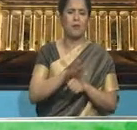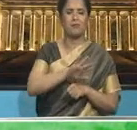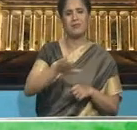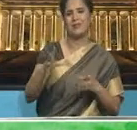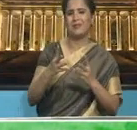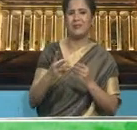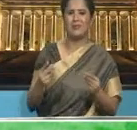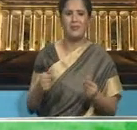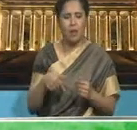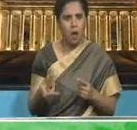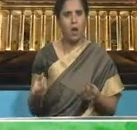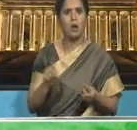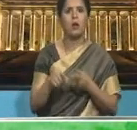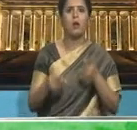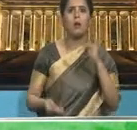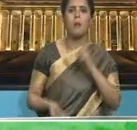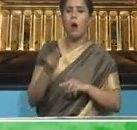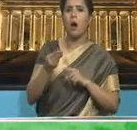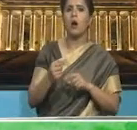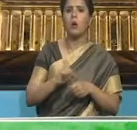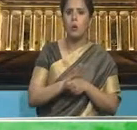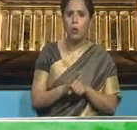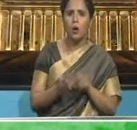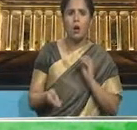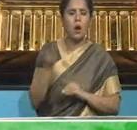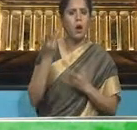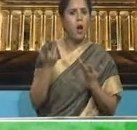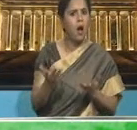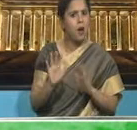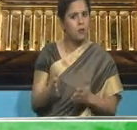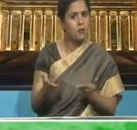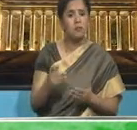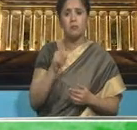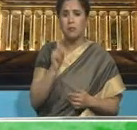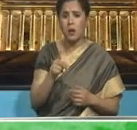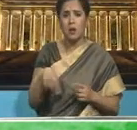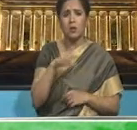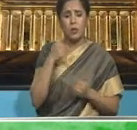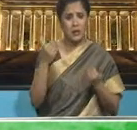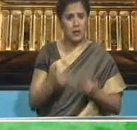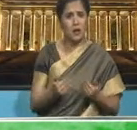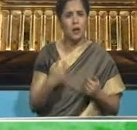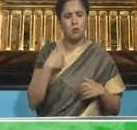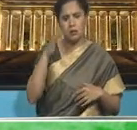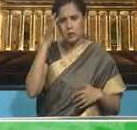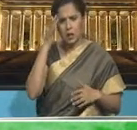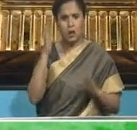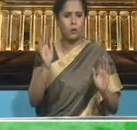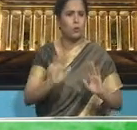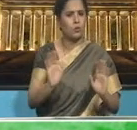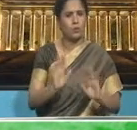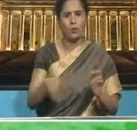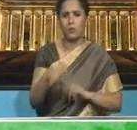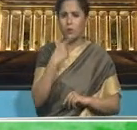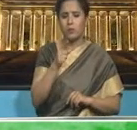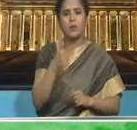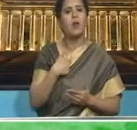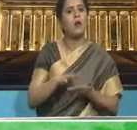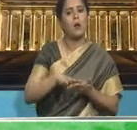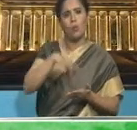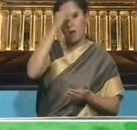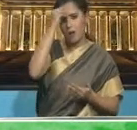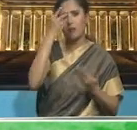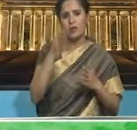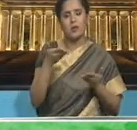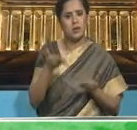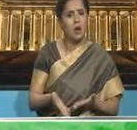it raises its ugly head. However, there is no need to panic because we have learned